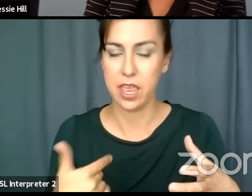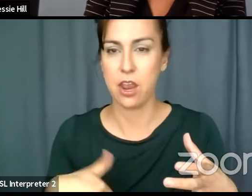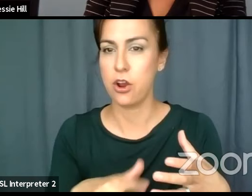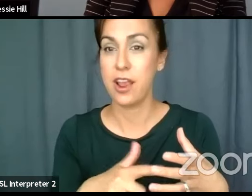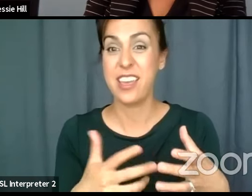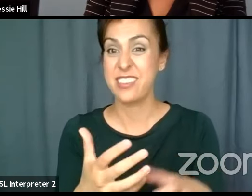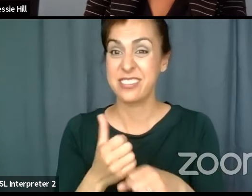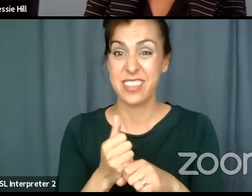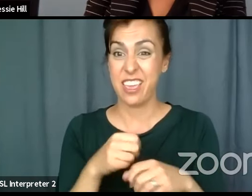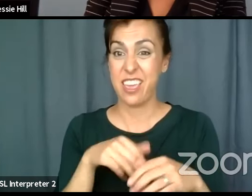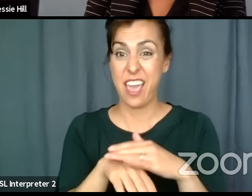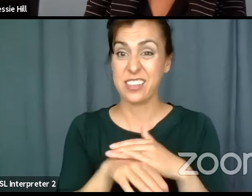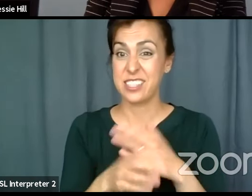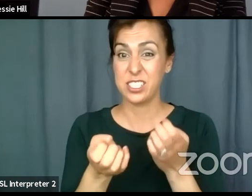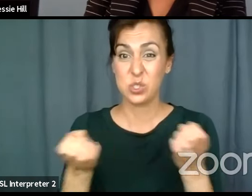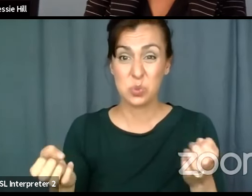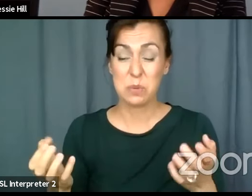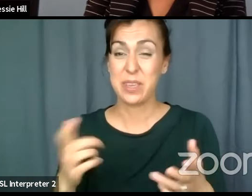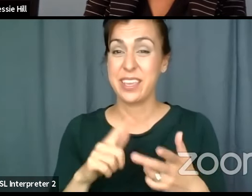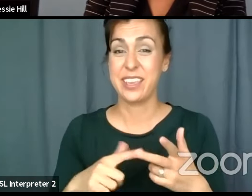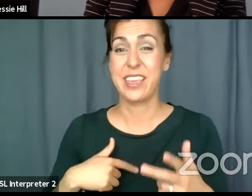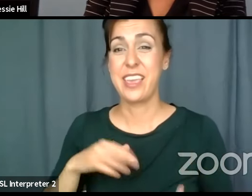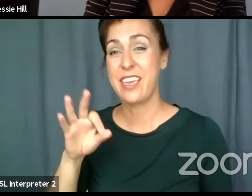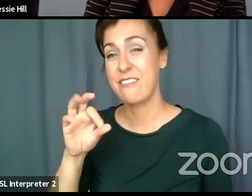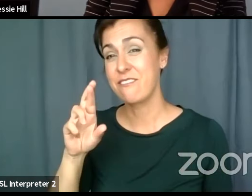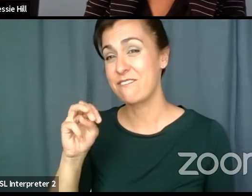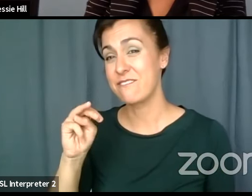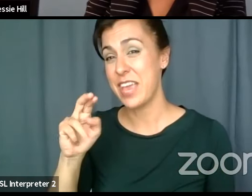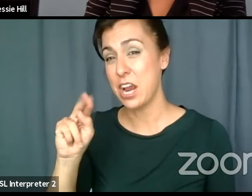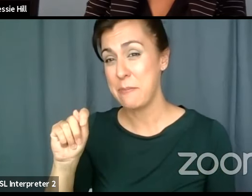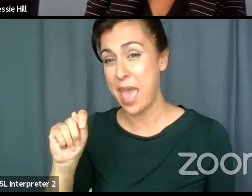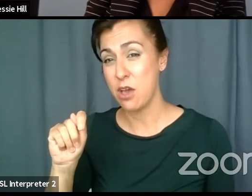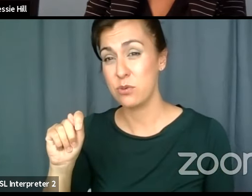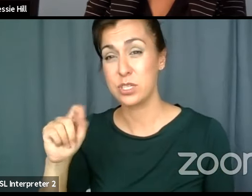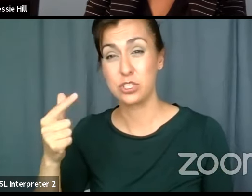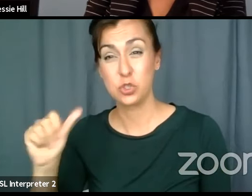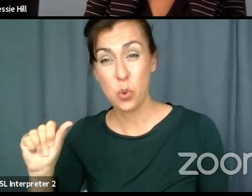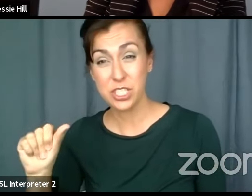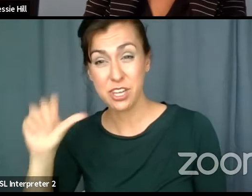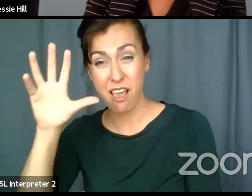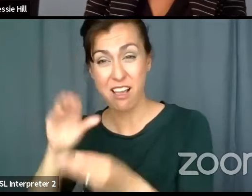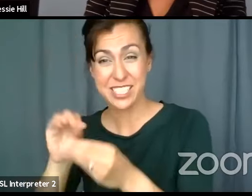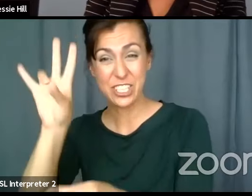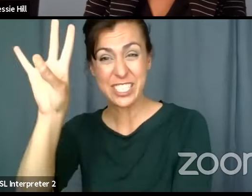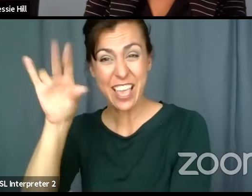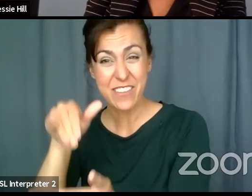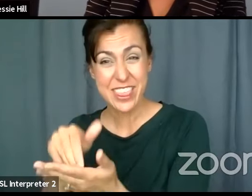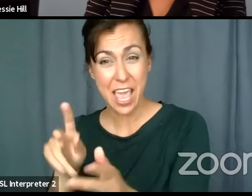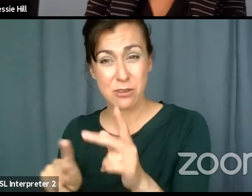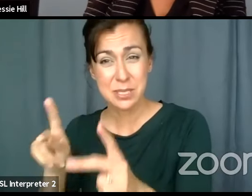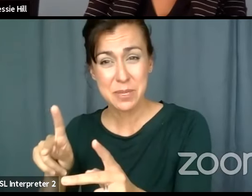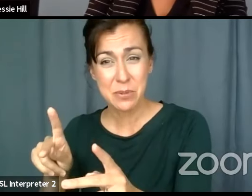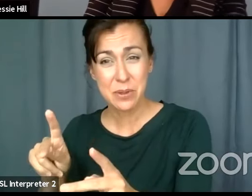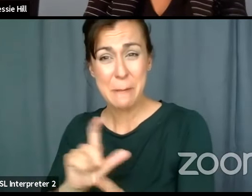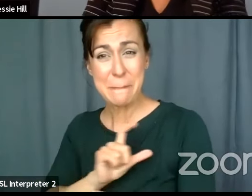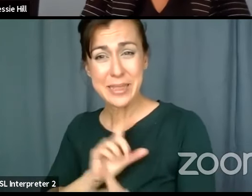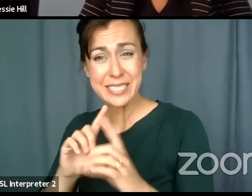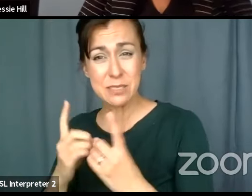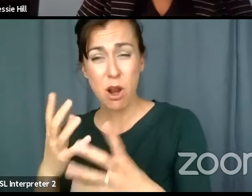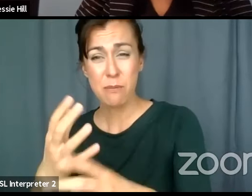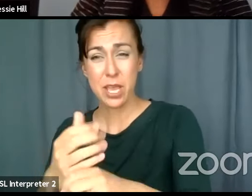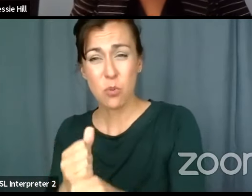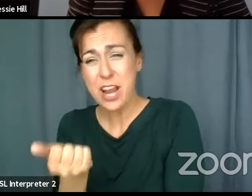Fairmount, Georgia, which has 7,000 people, the police department acquired over 17,000 items through